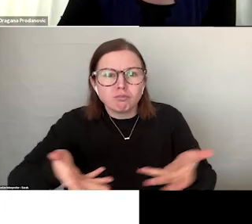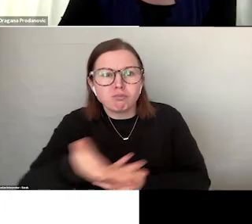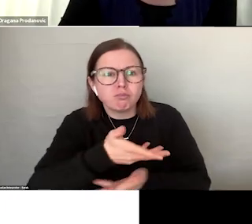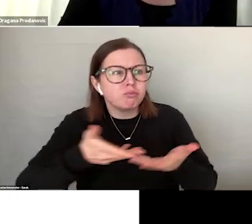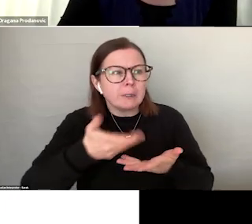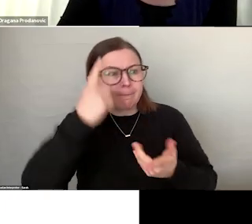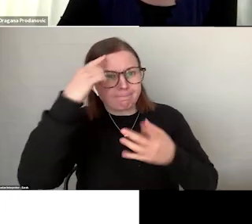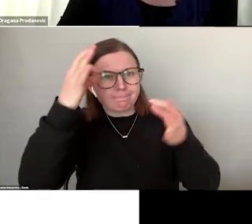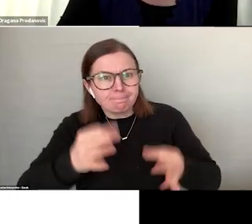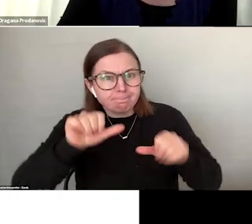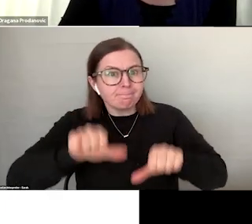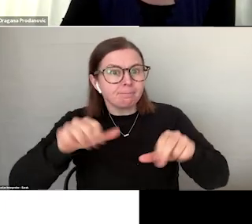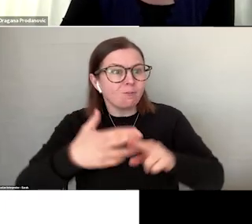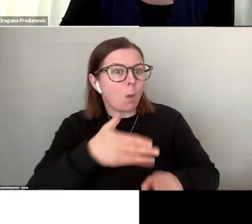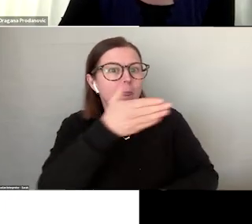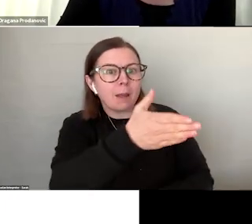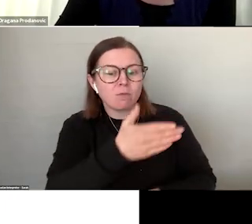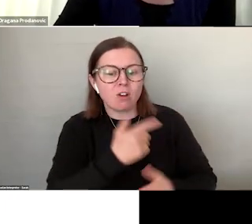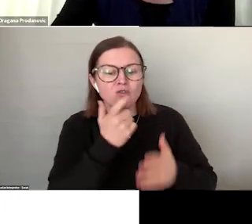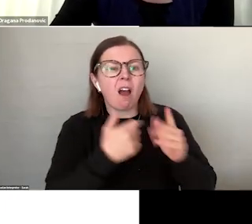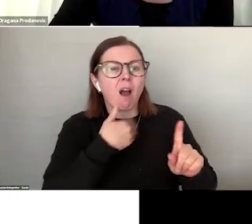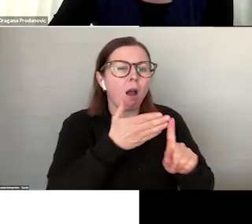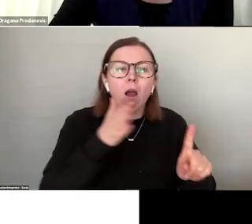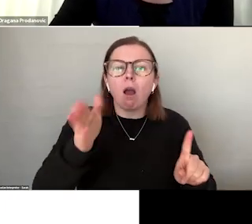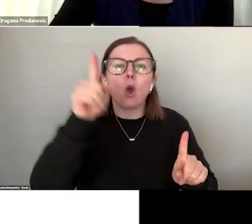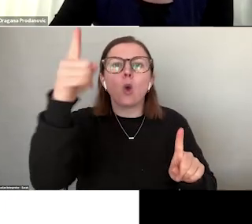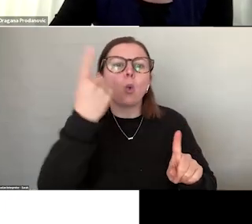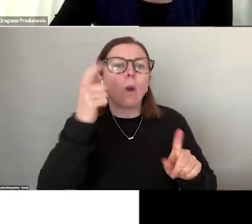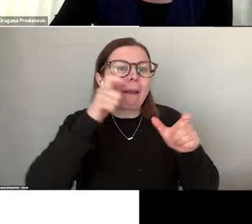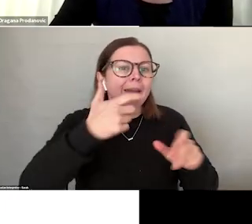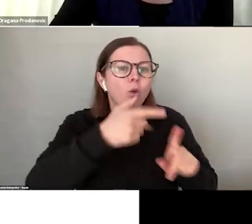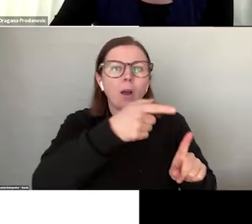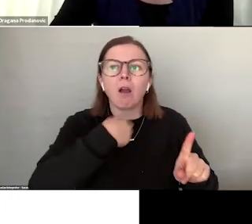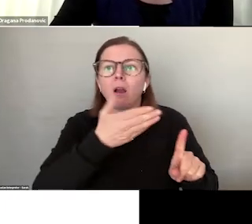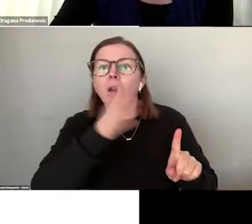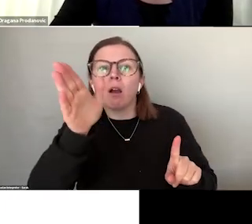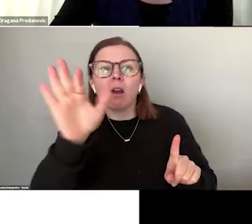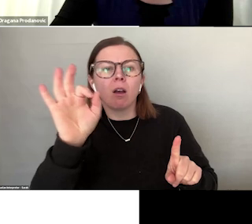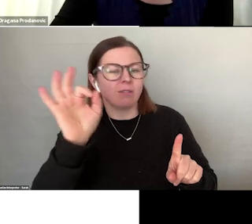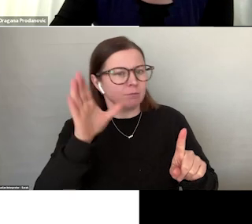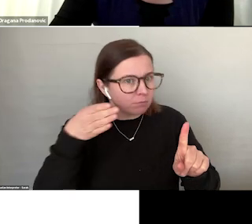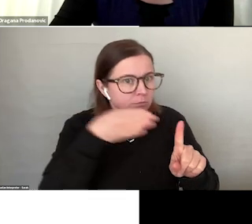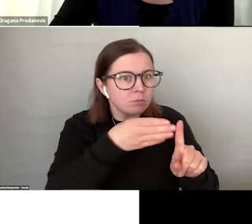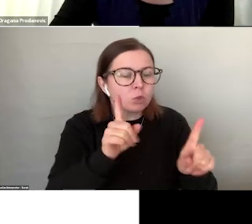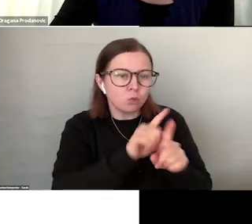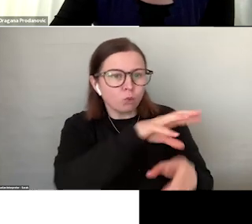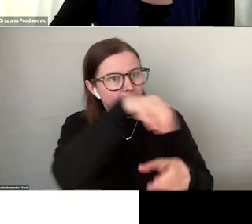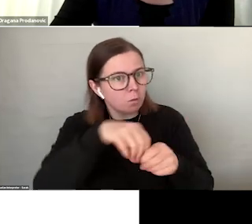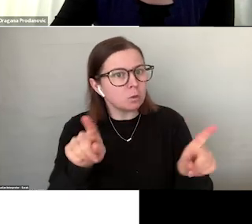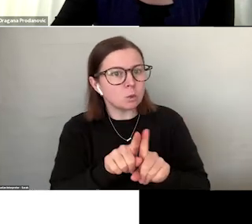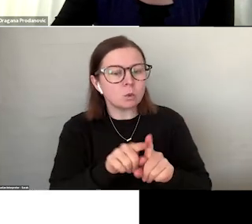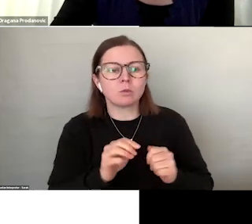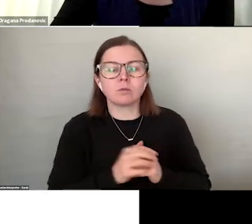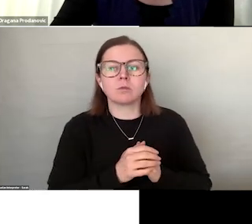decision-making instead of just going straight to the supporters. It's also important in person-centered care that